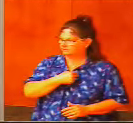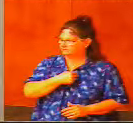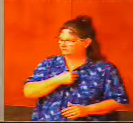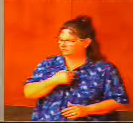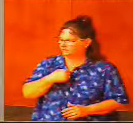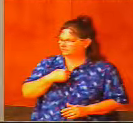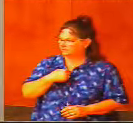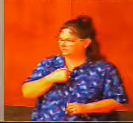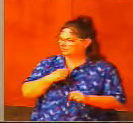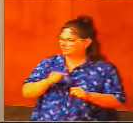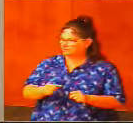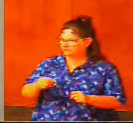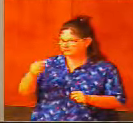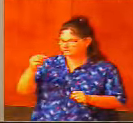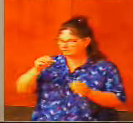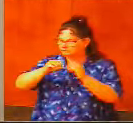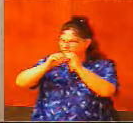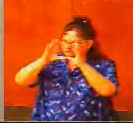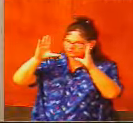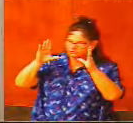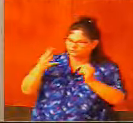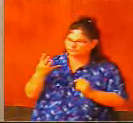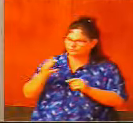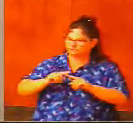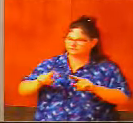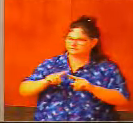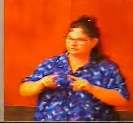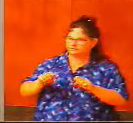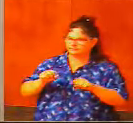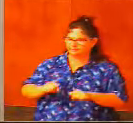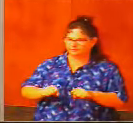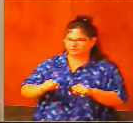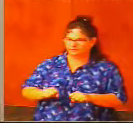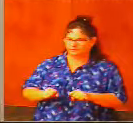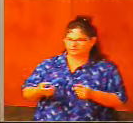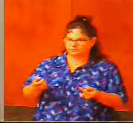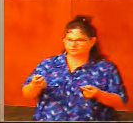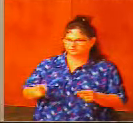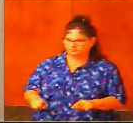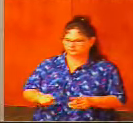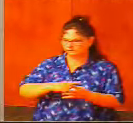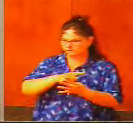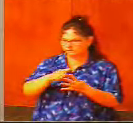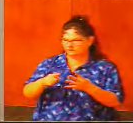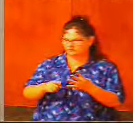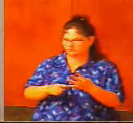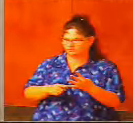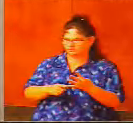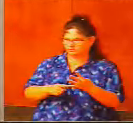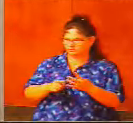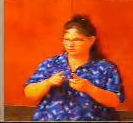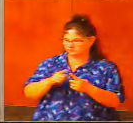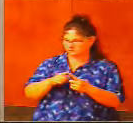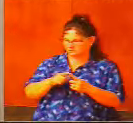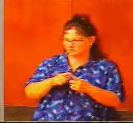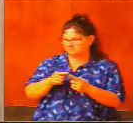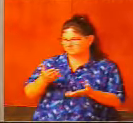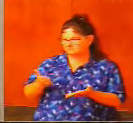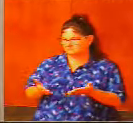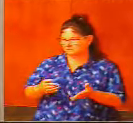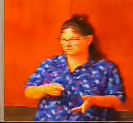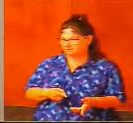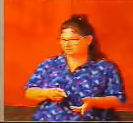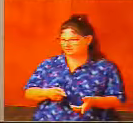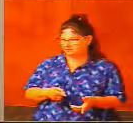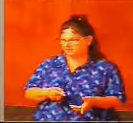I can envision 4 different possible scenarios. Ending number 1, he may